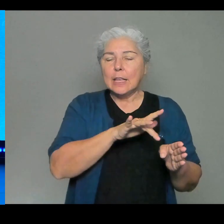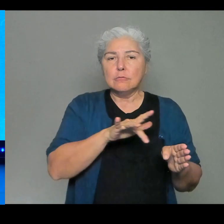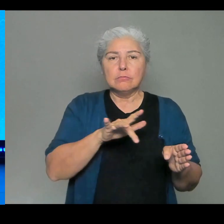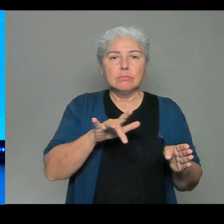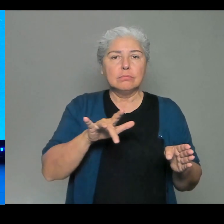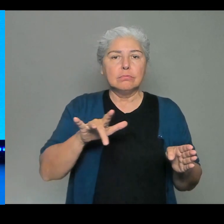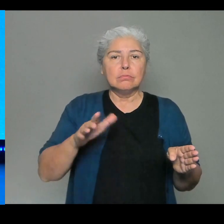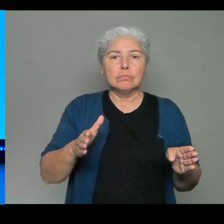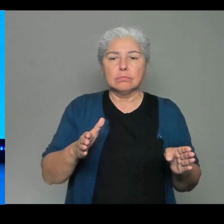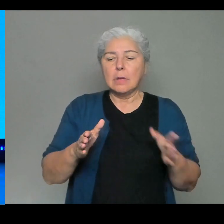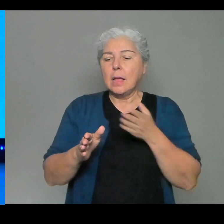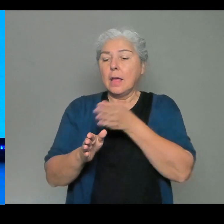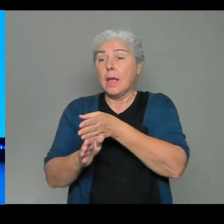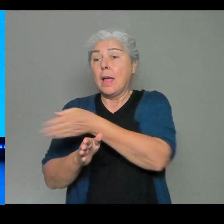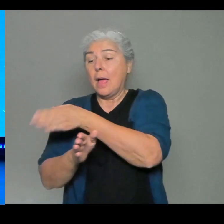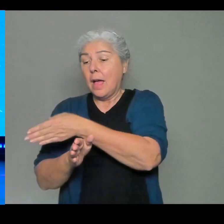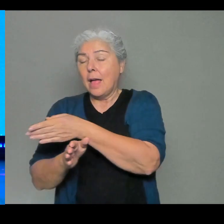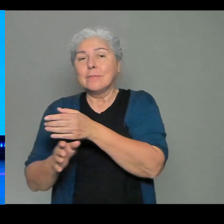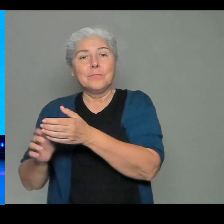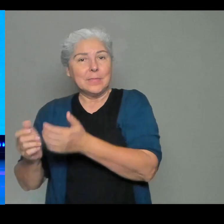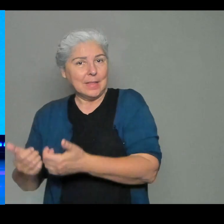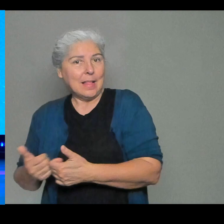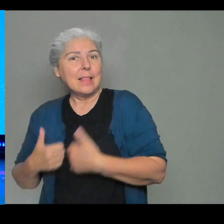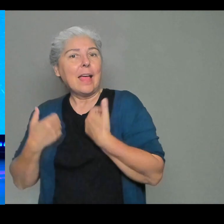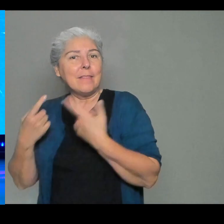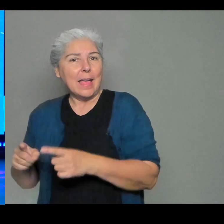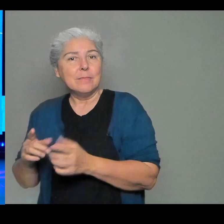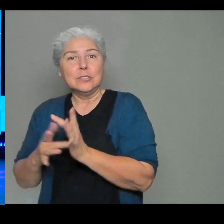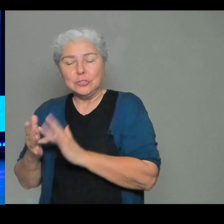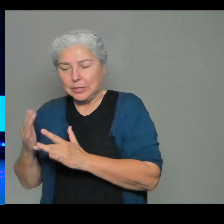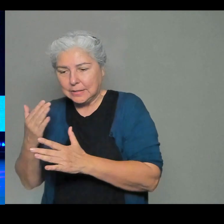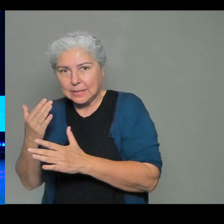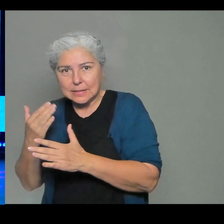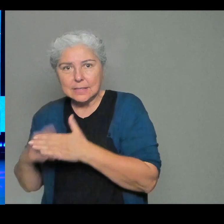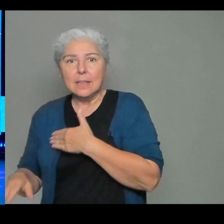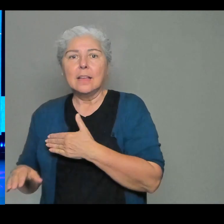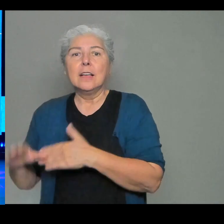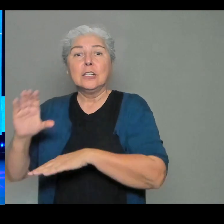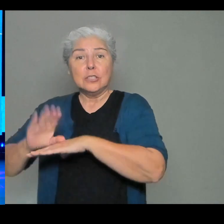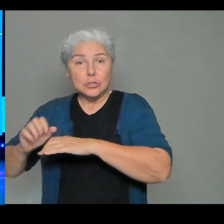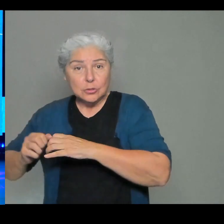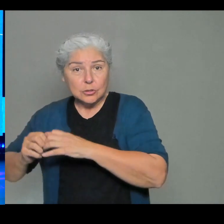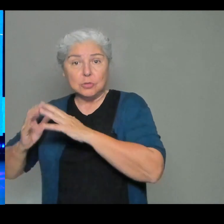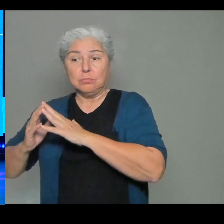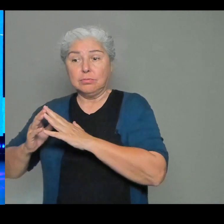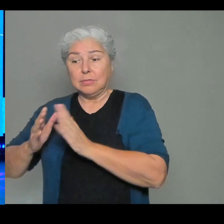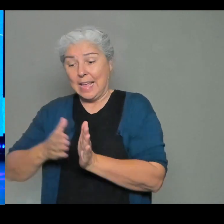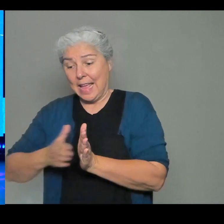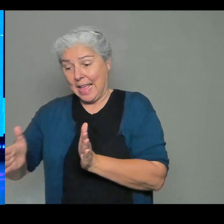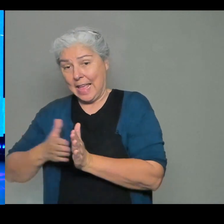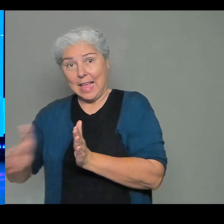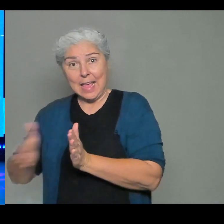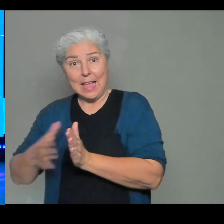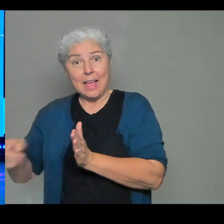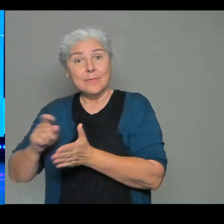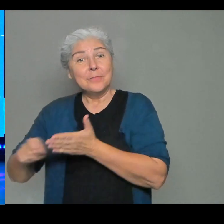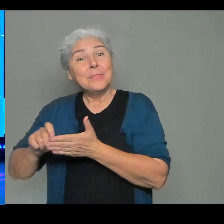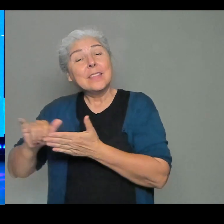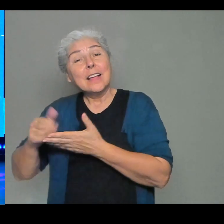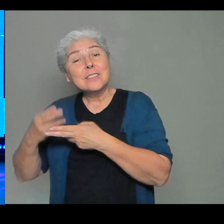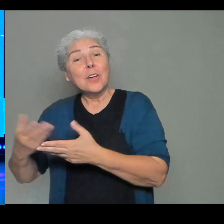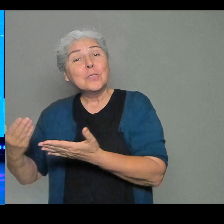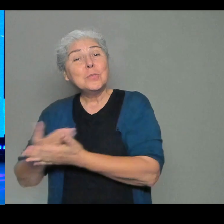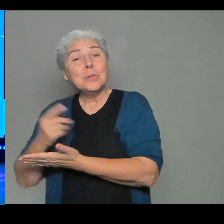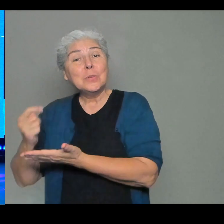written. And then these books, well, life happened, and from Jesus' life and the church being born, these